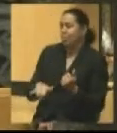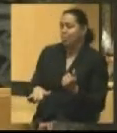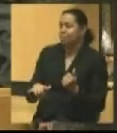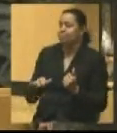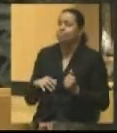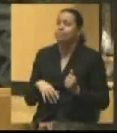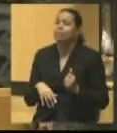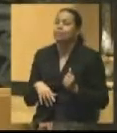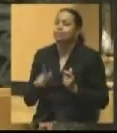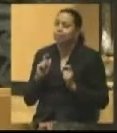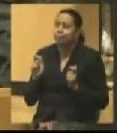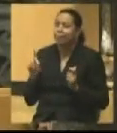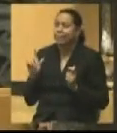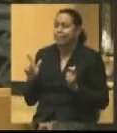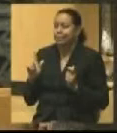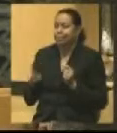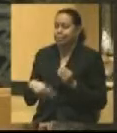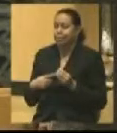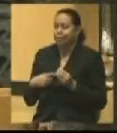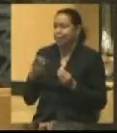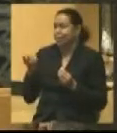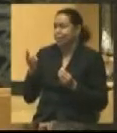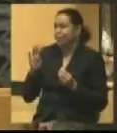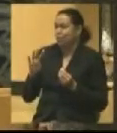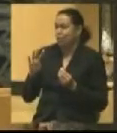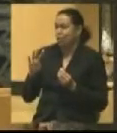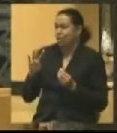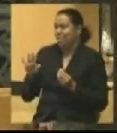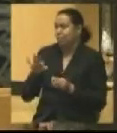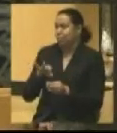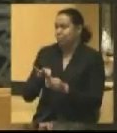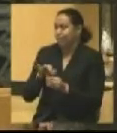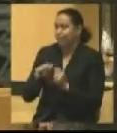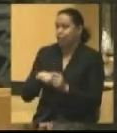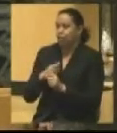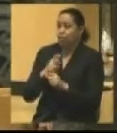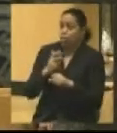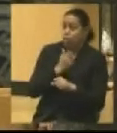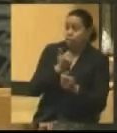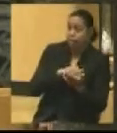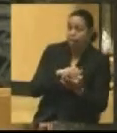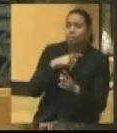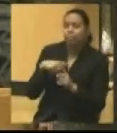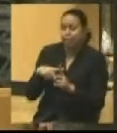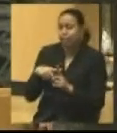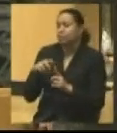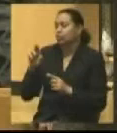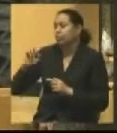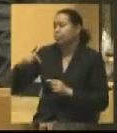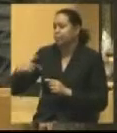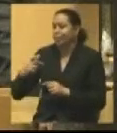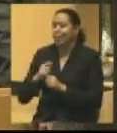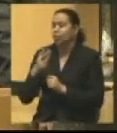big deal about those 64 elections isn't simply that Lincoln was reelected, it's that Republicans